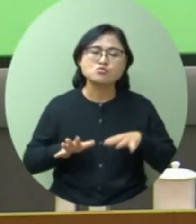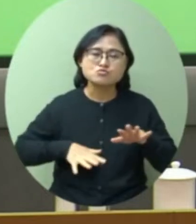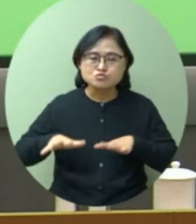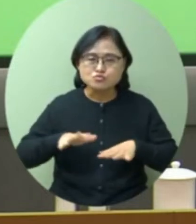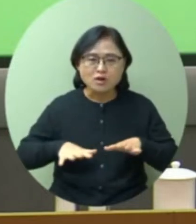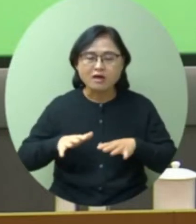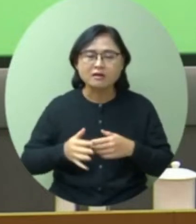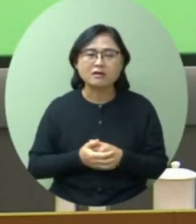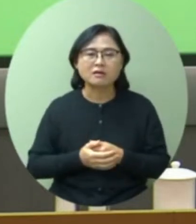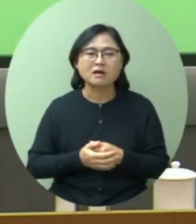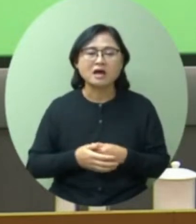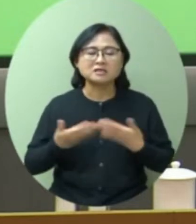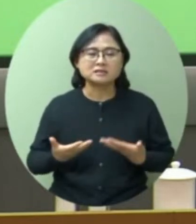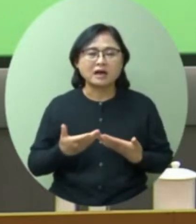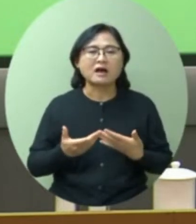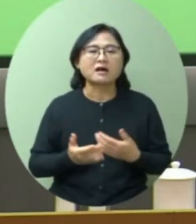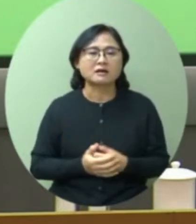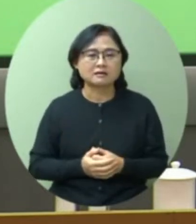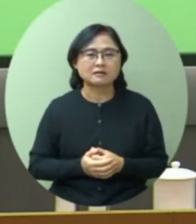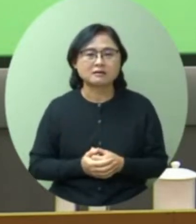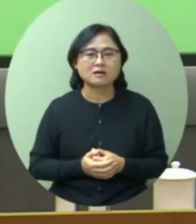stay pragmatic.